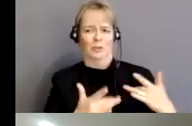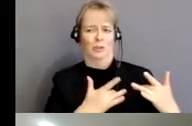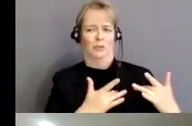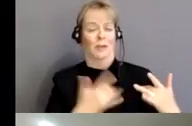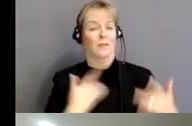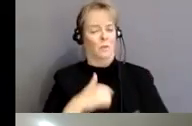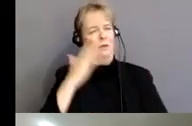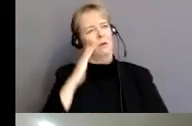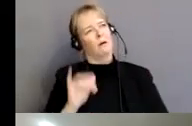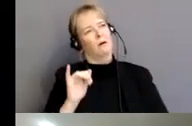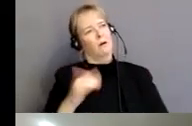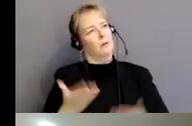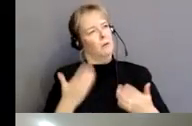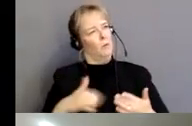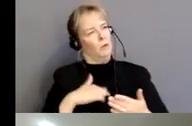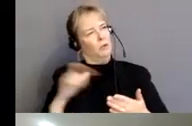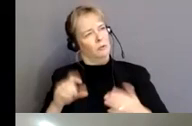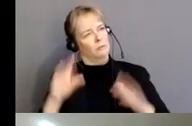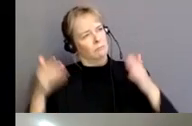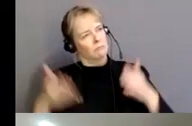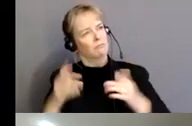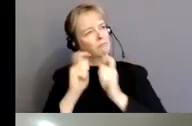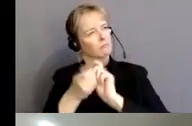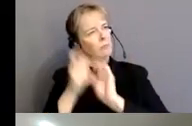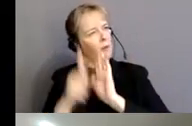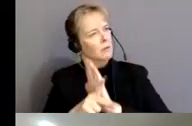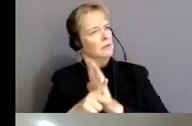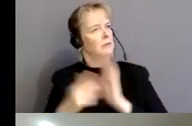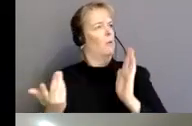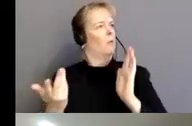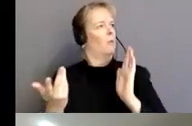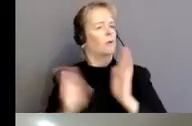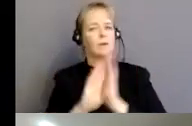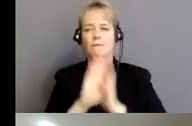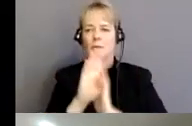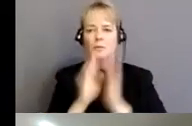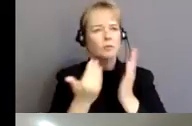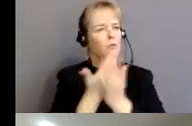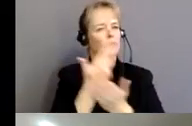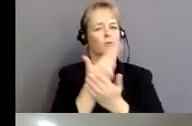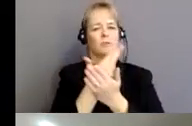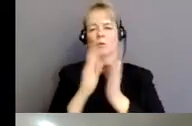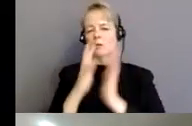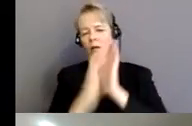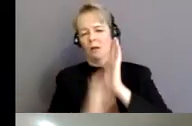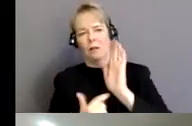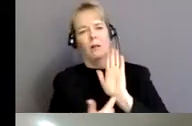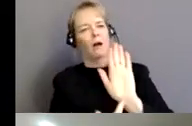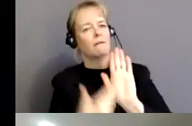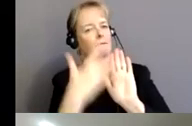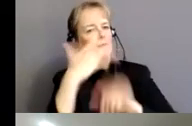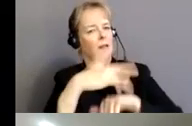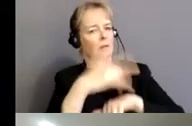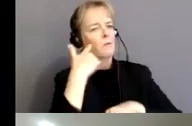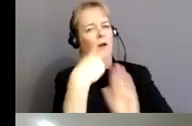end, whether it's with respect to a policy issue or developing a new resource, at least we know